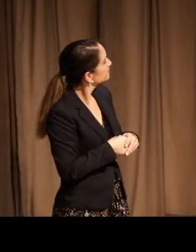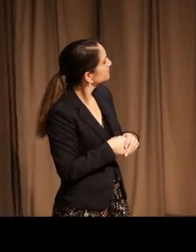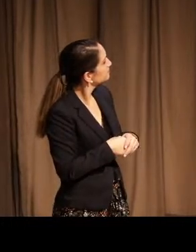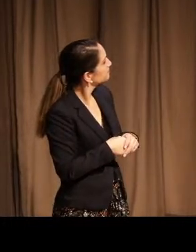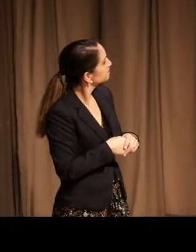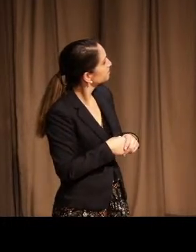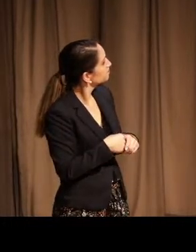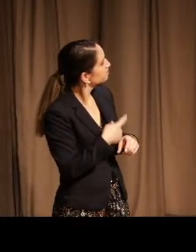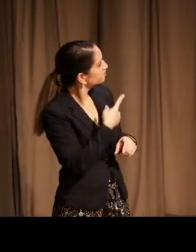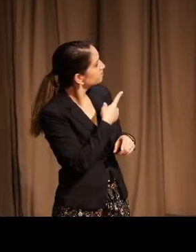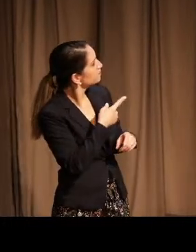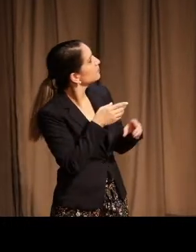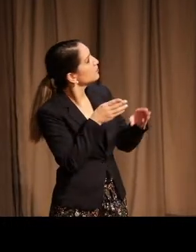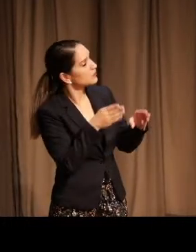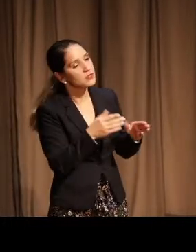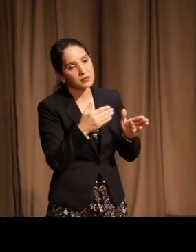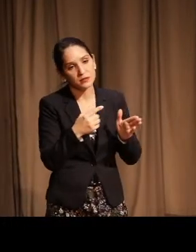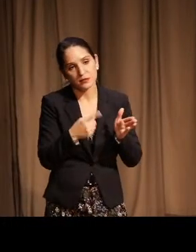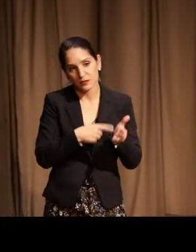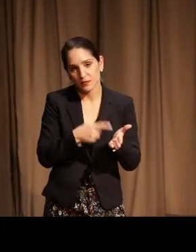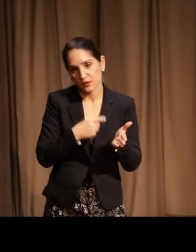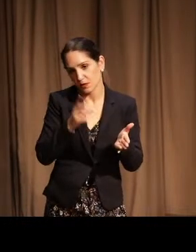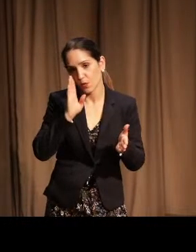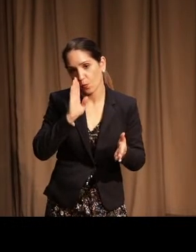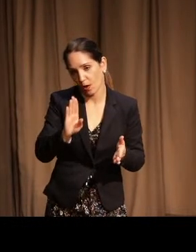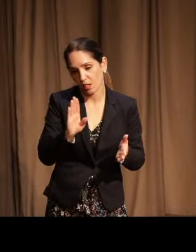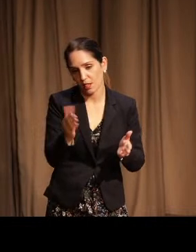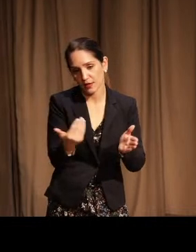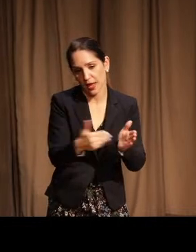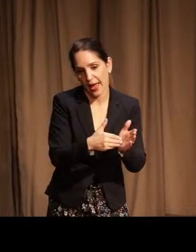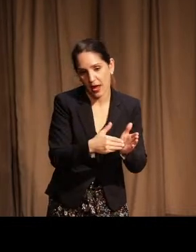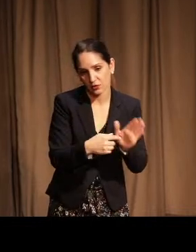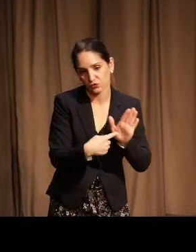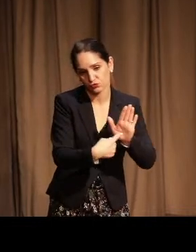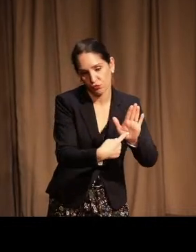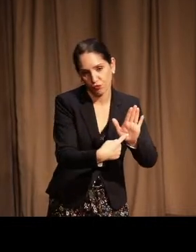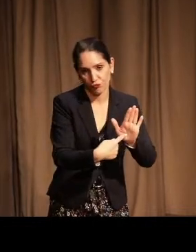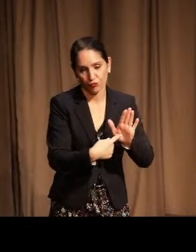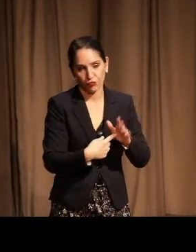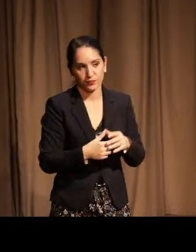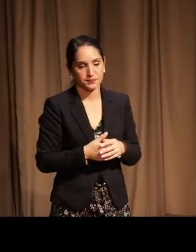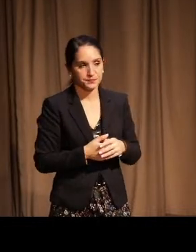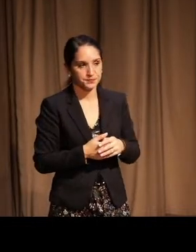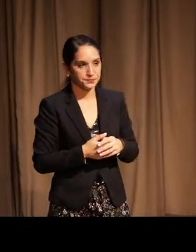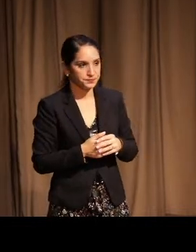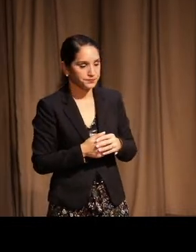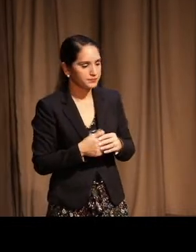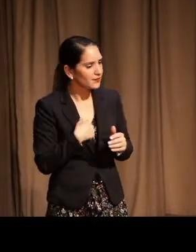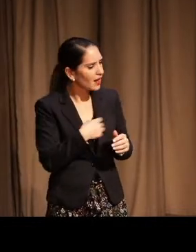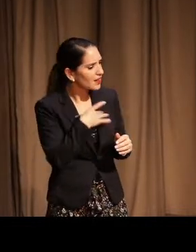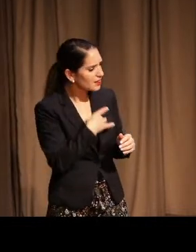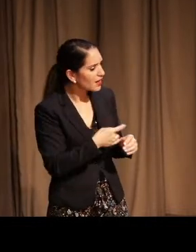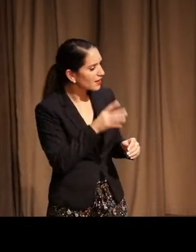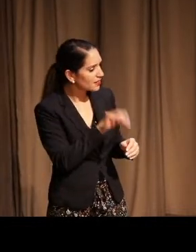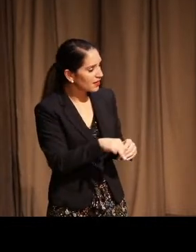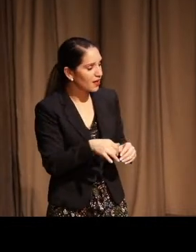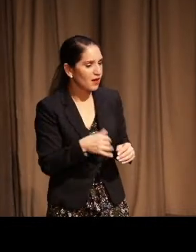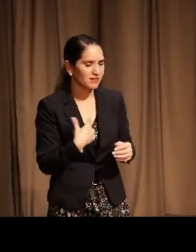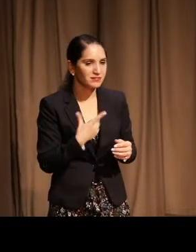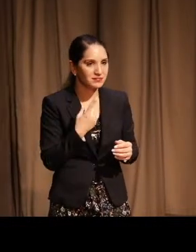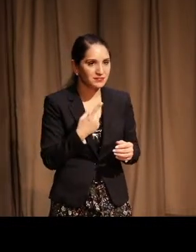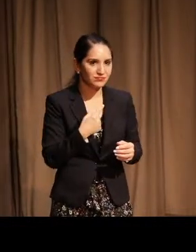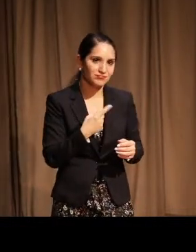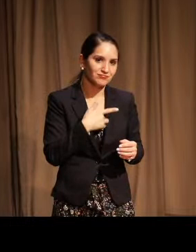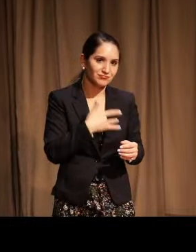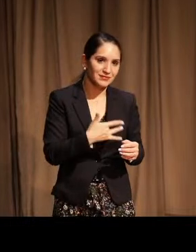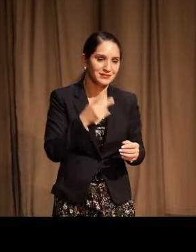repeat, painting. sometimes I repeat the guerrilla girl. The skulls too, I like that. This is something that we